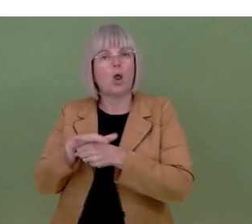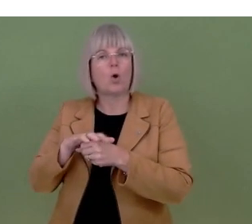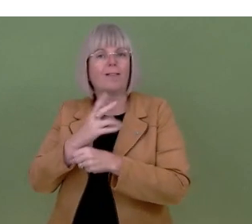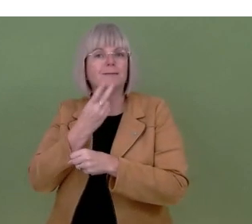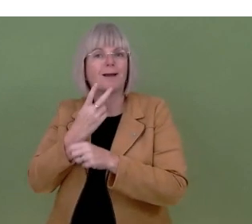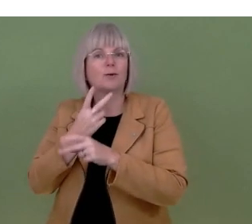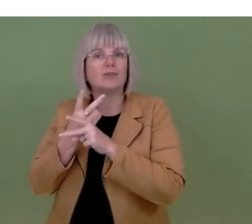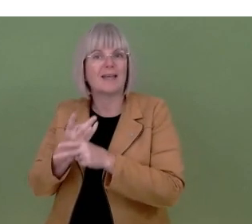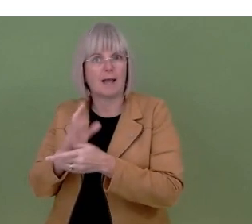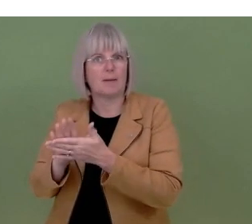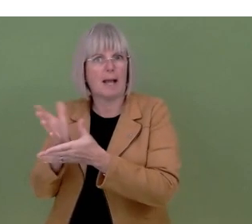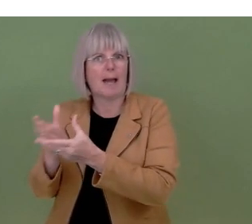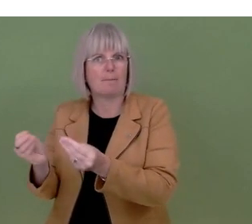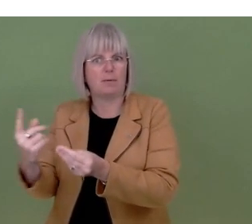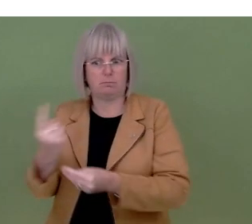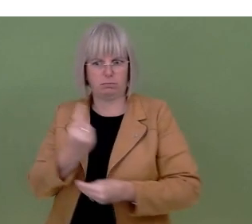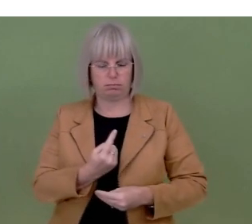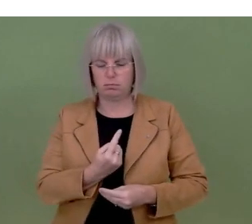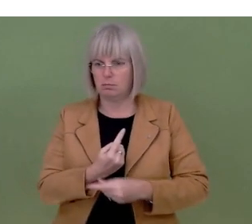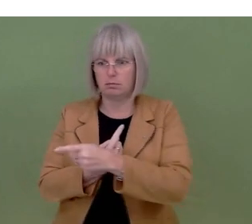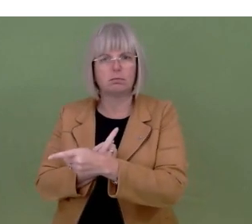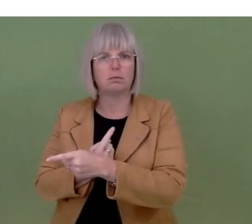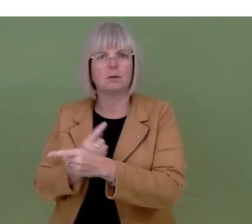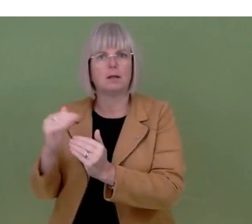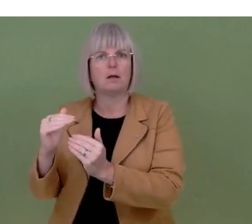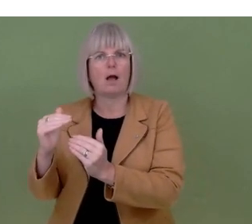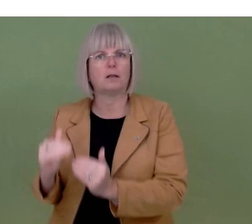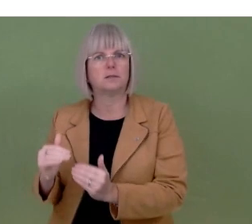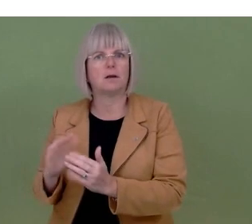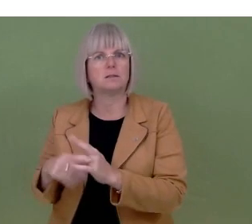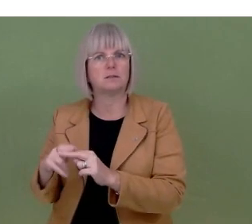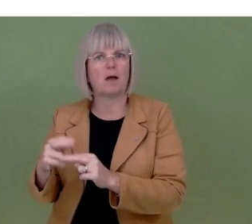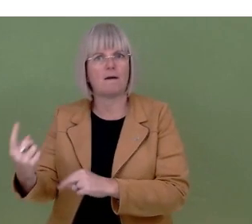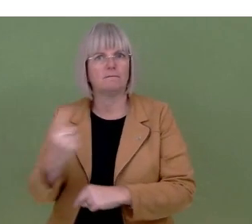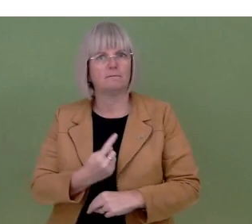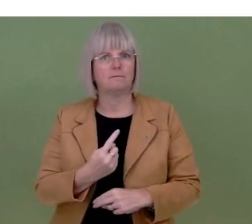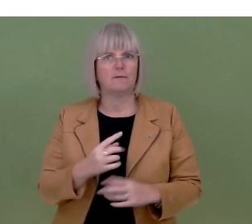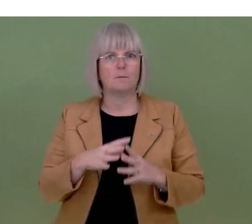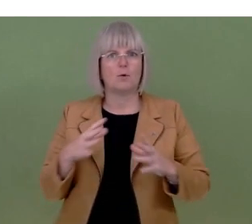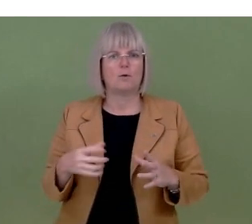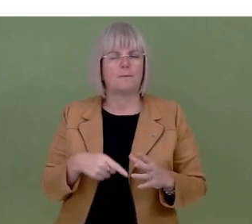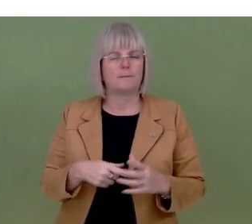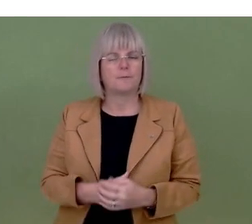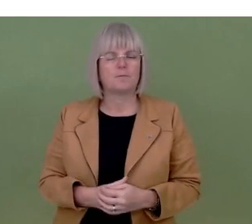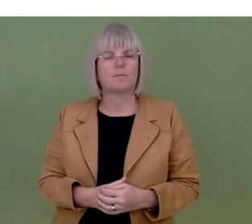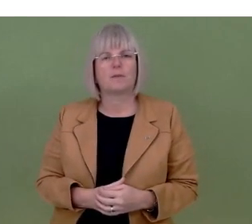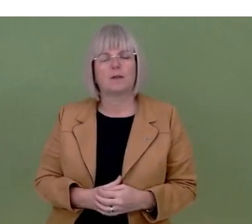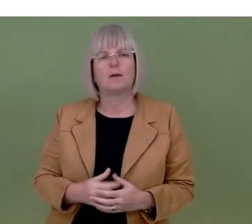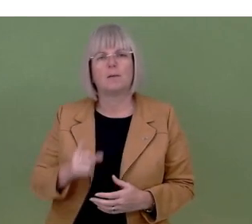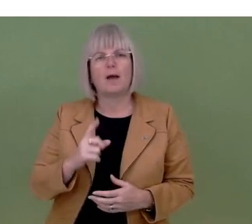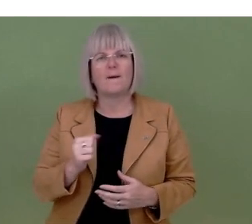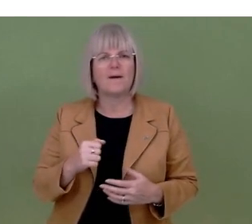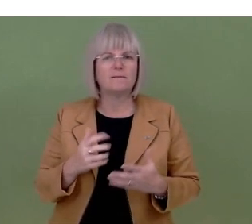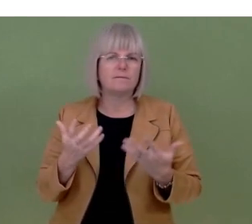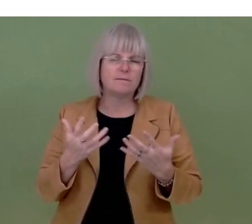So there's been some problems. But I guess there's a real growth in general practice at the minute around the behaviour change workforce. So